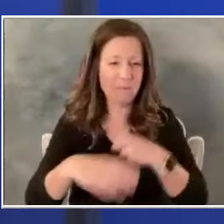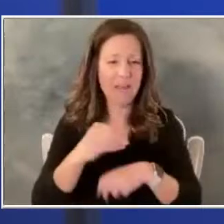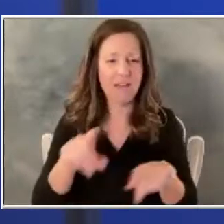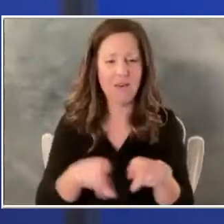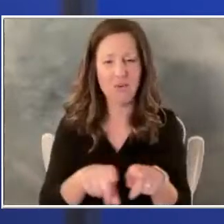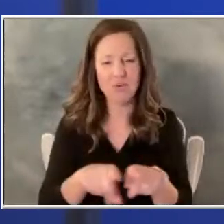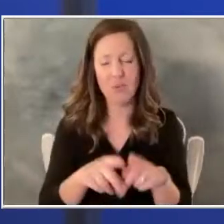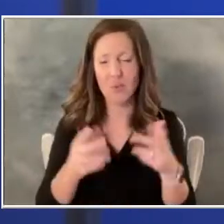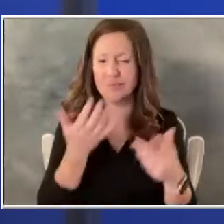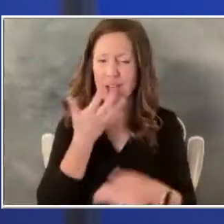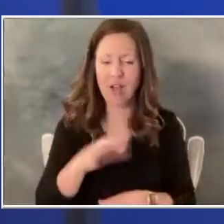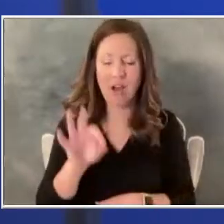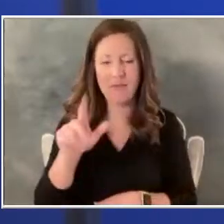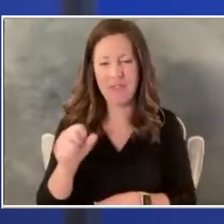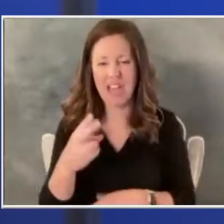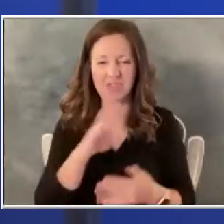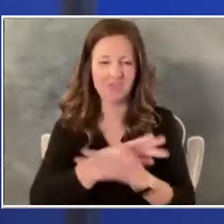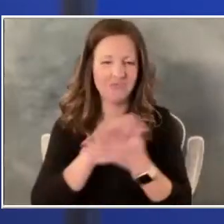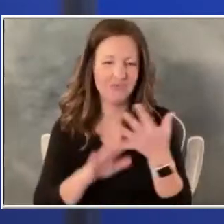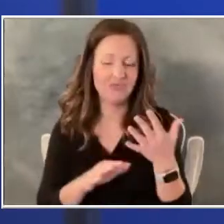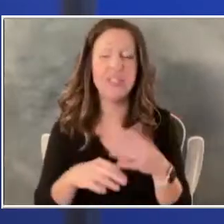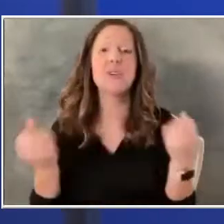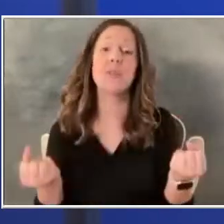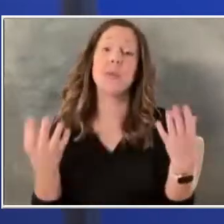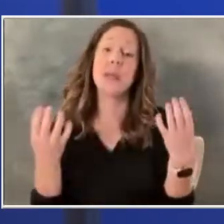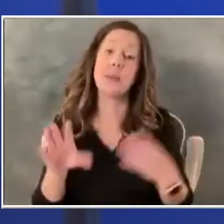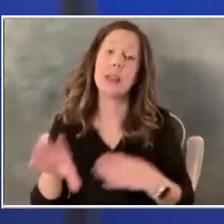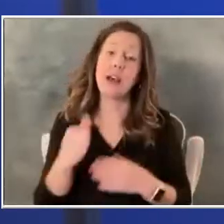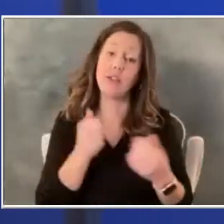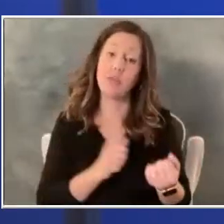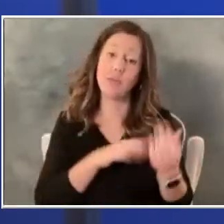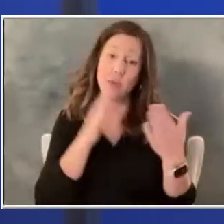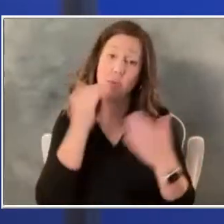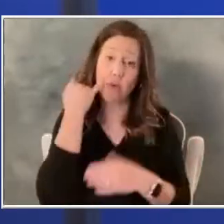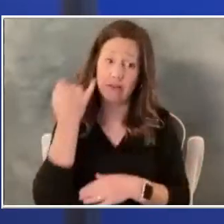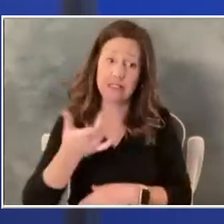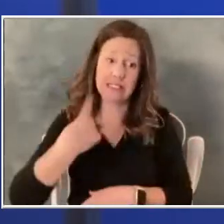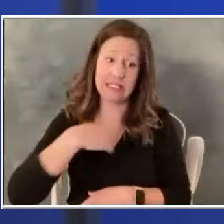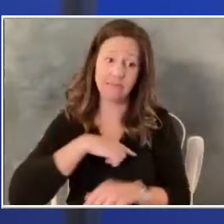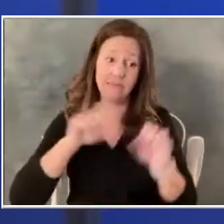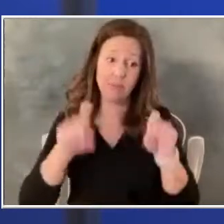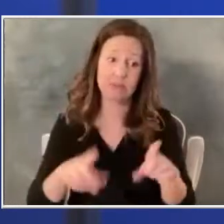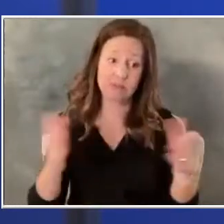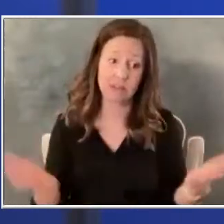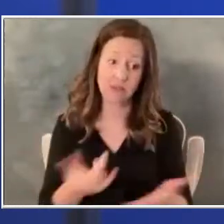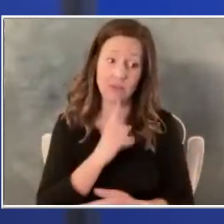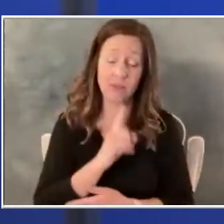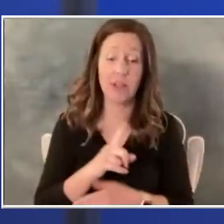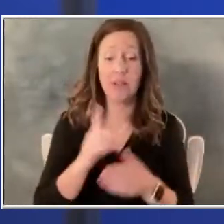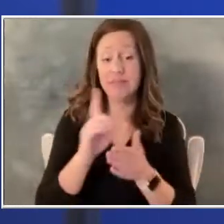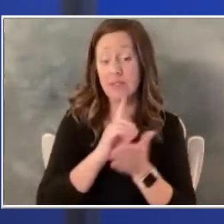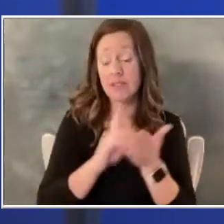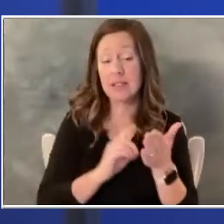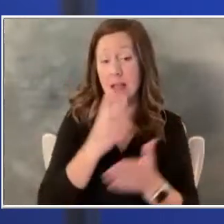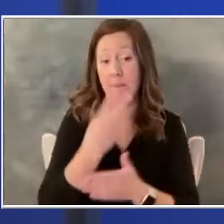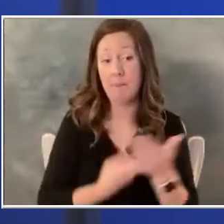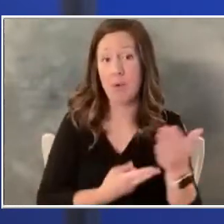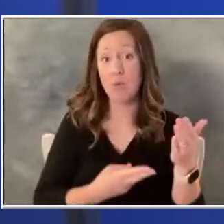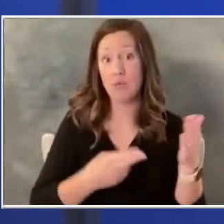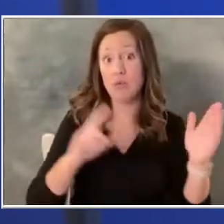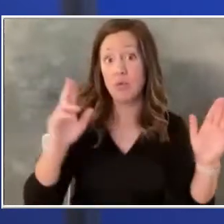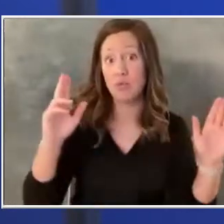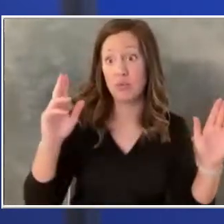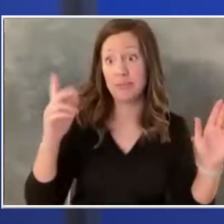other approaches that we're testing here. They're designed both to decrease the side effects